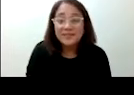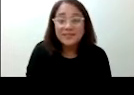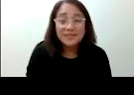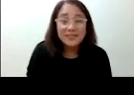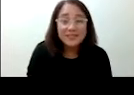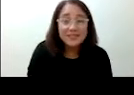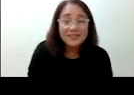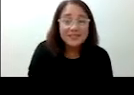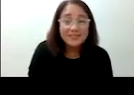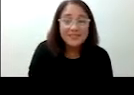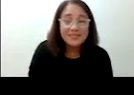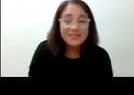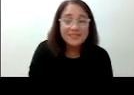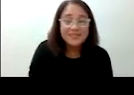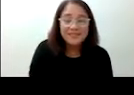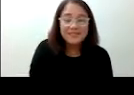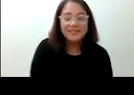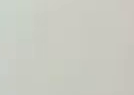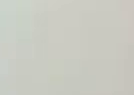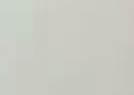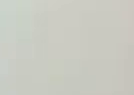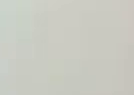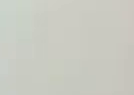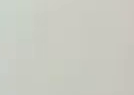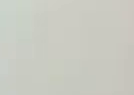Okay, let me stop sharing.